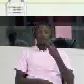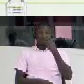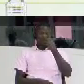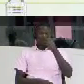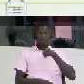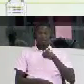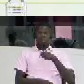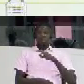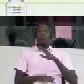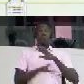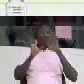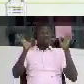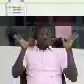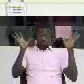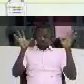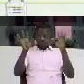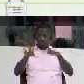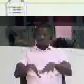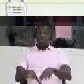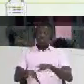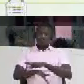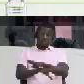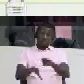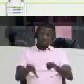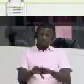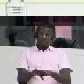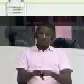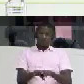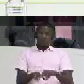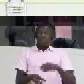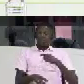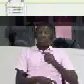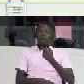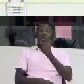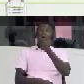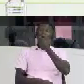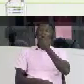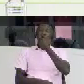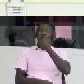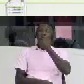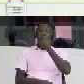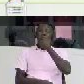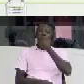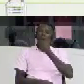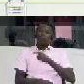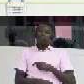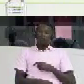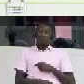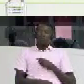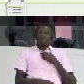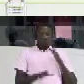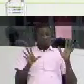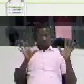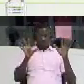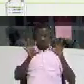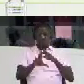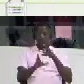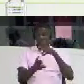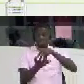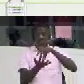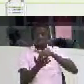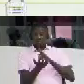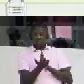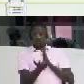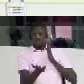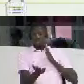danay wàcca. they will come down. Dama blow. Then I will blow Fall in. for a falling,